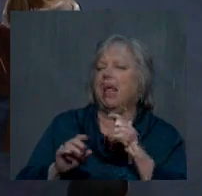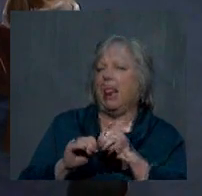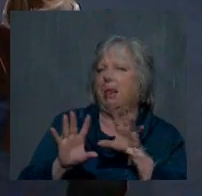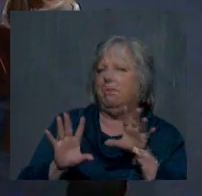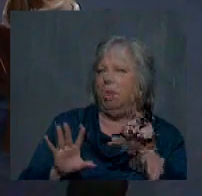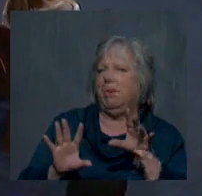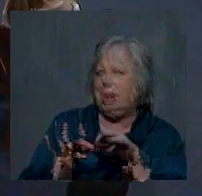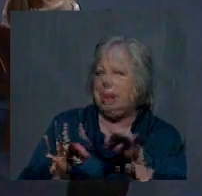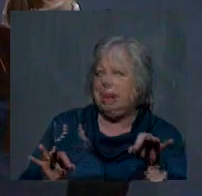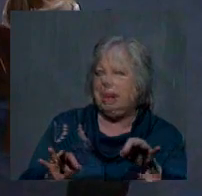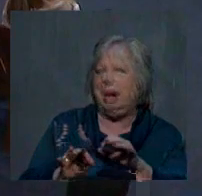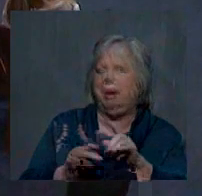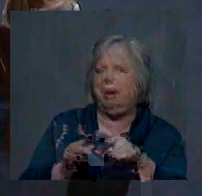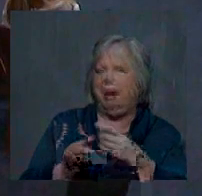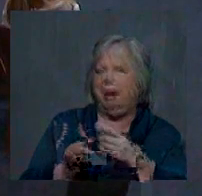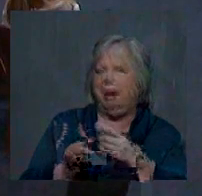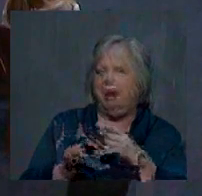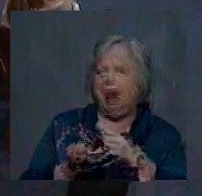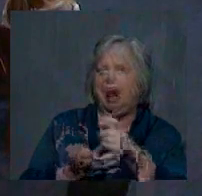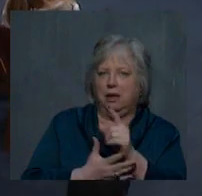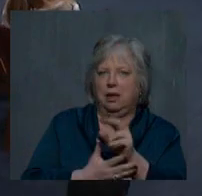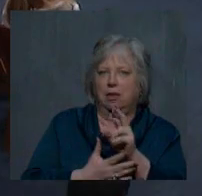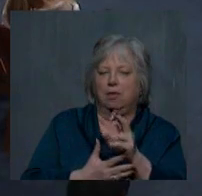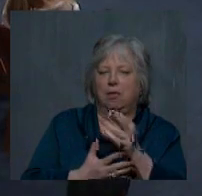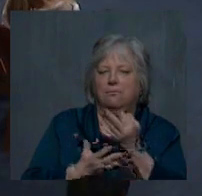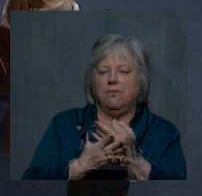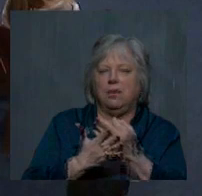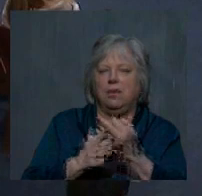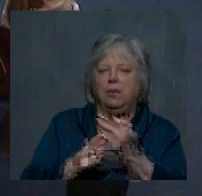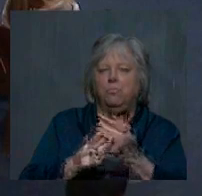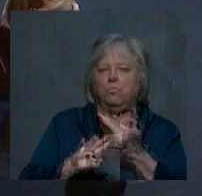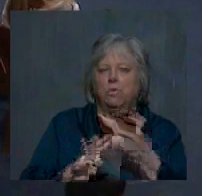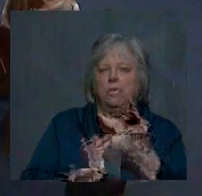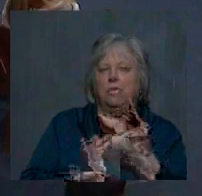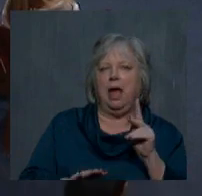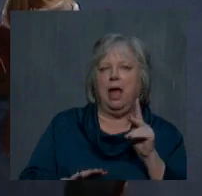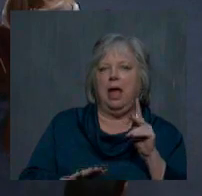statement that you funding.